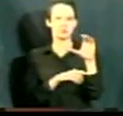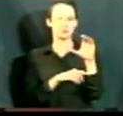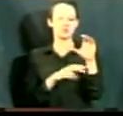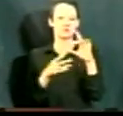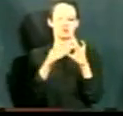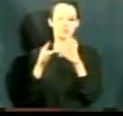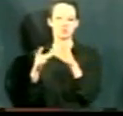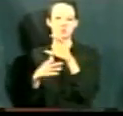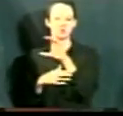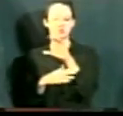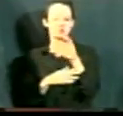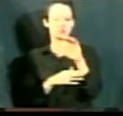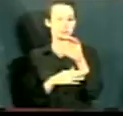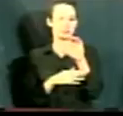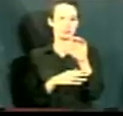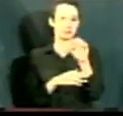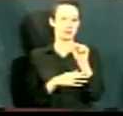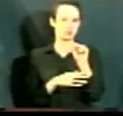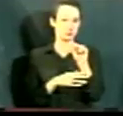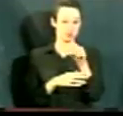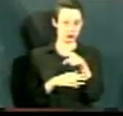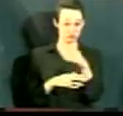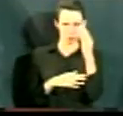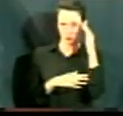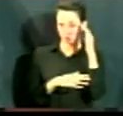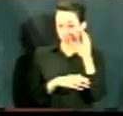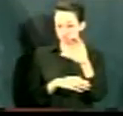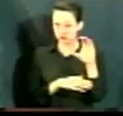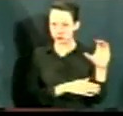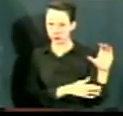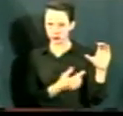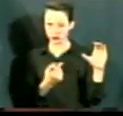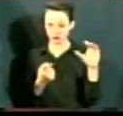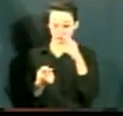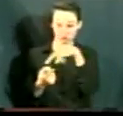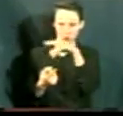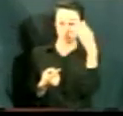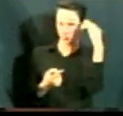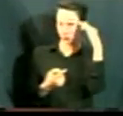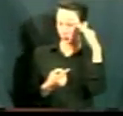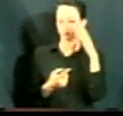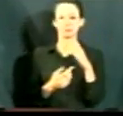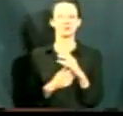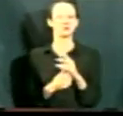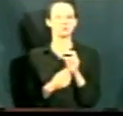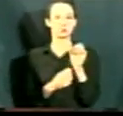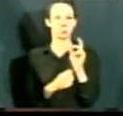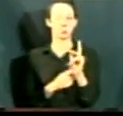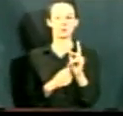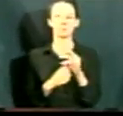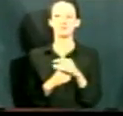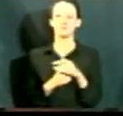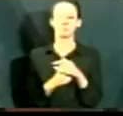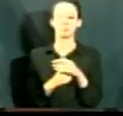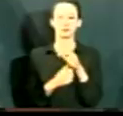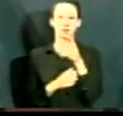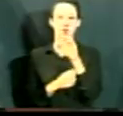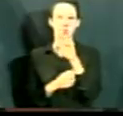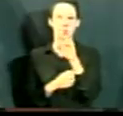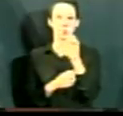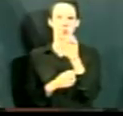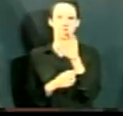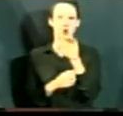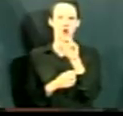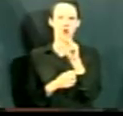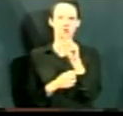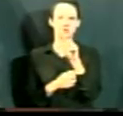CCSS. Do you all know what the CCCs are? Okay, well, they're core content